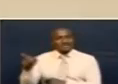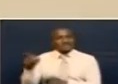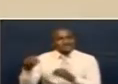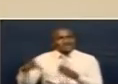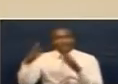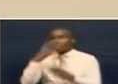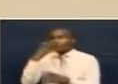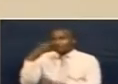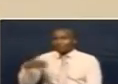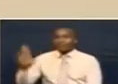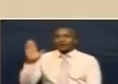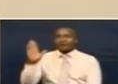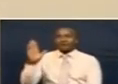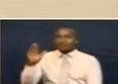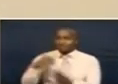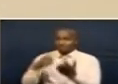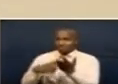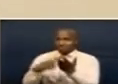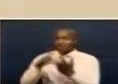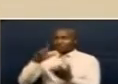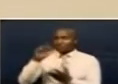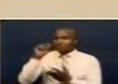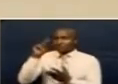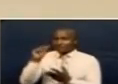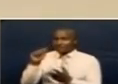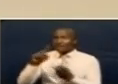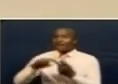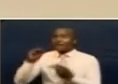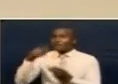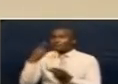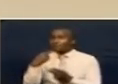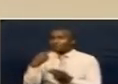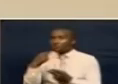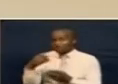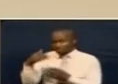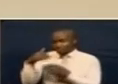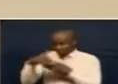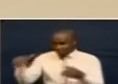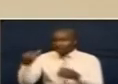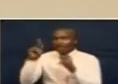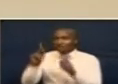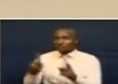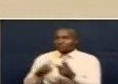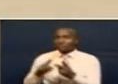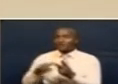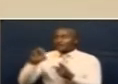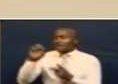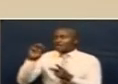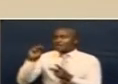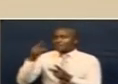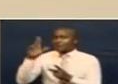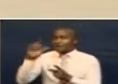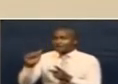ODM constituency. Let me count for you. Luanda constituency, who is the MP? It borders Kisumu. Emuhaya constituency, who is MP?